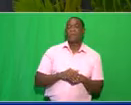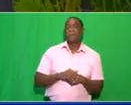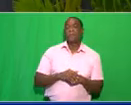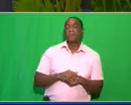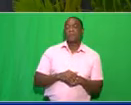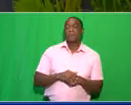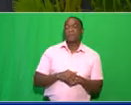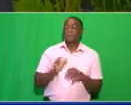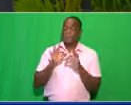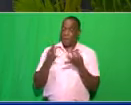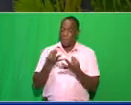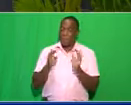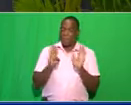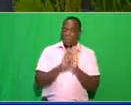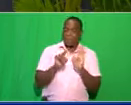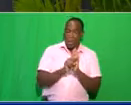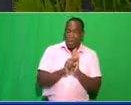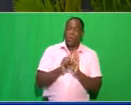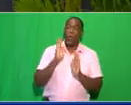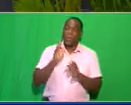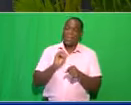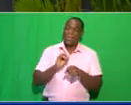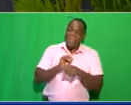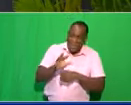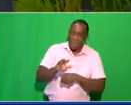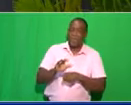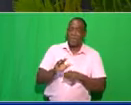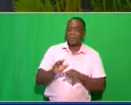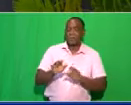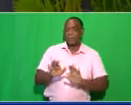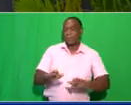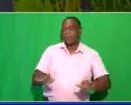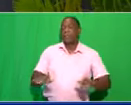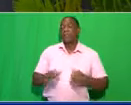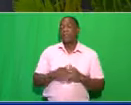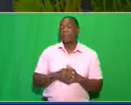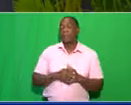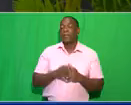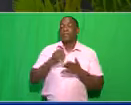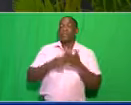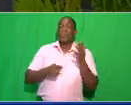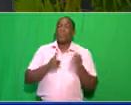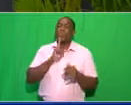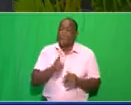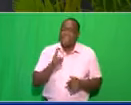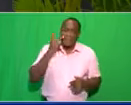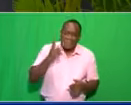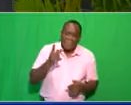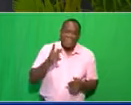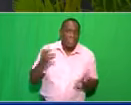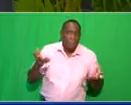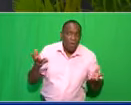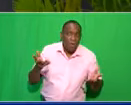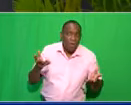not seeing ability. What you're really seeing is SES, maybe ability somewhere I mix